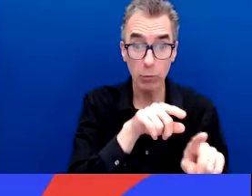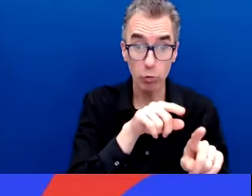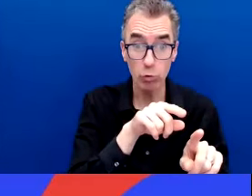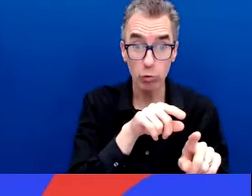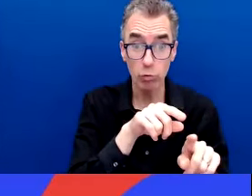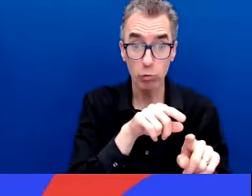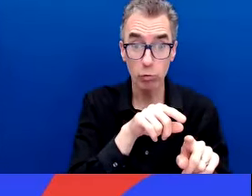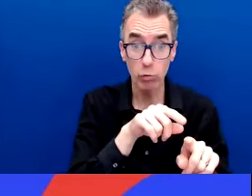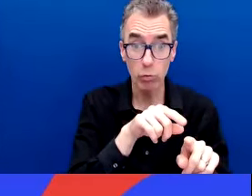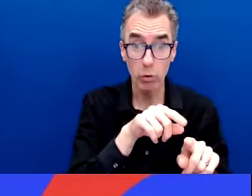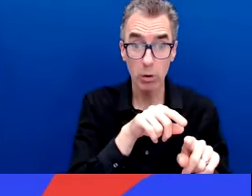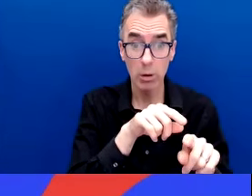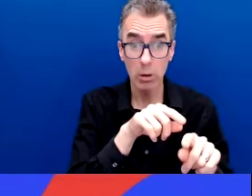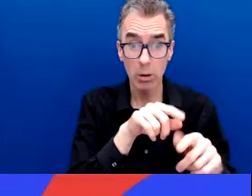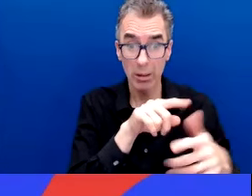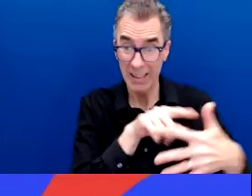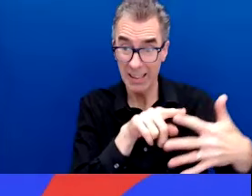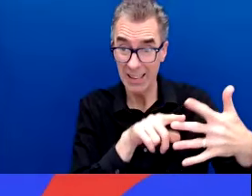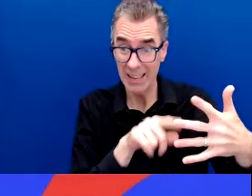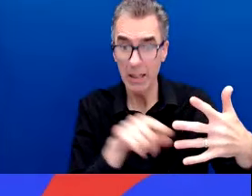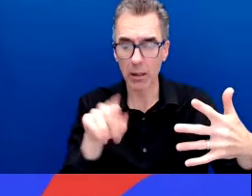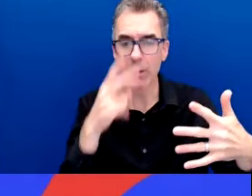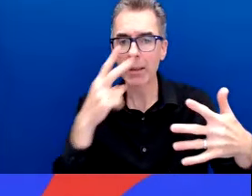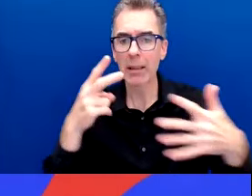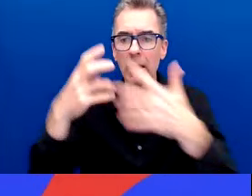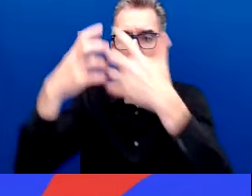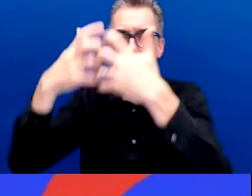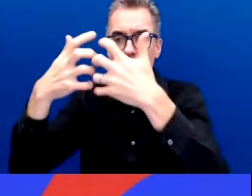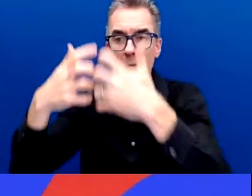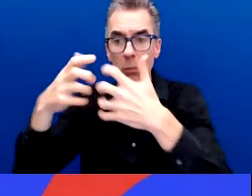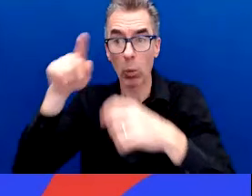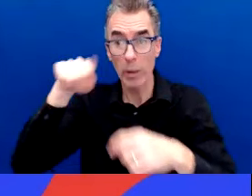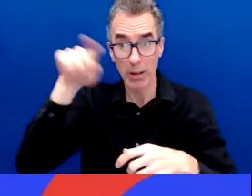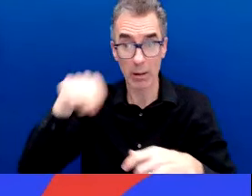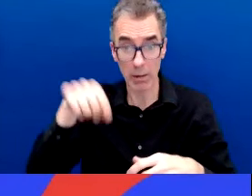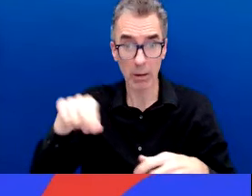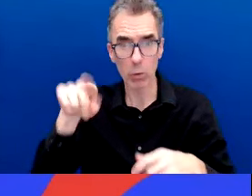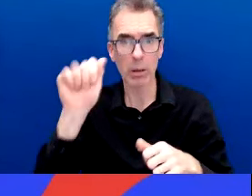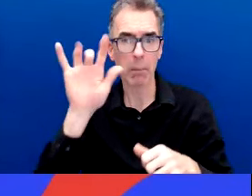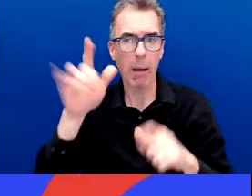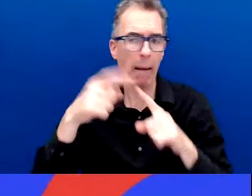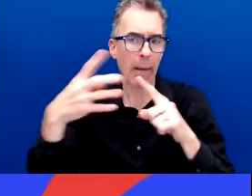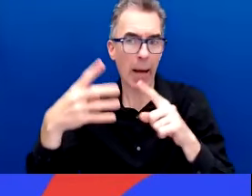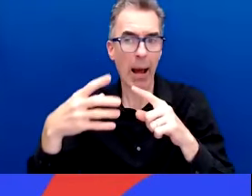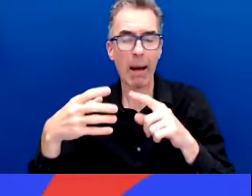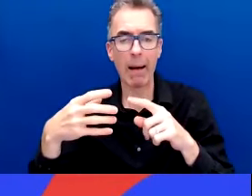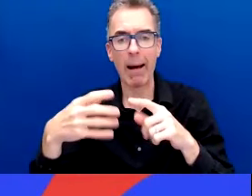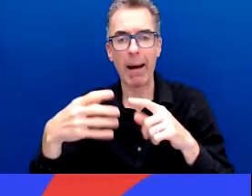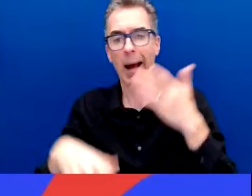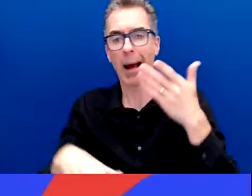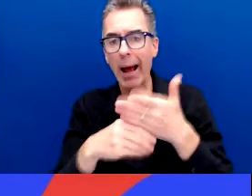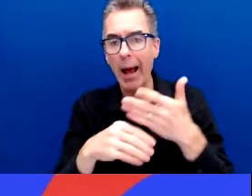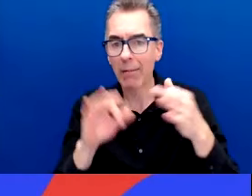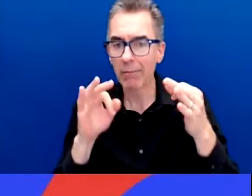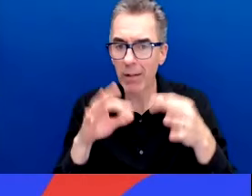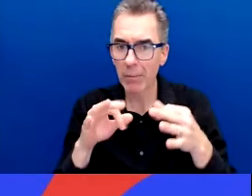can click that cog wheel and then get add feedback, mark it. Oh, see, switch the mark it